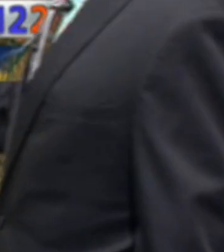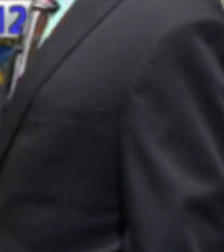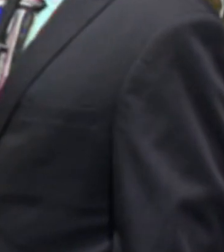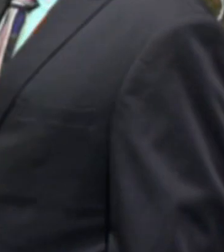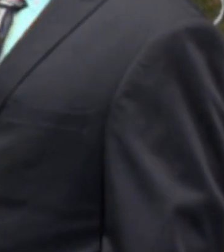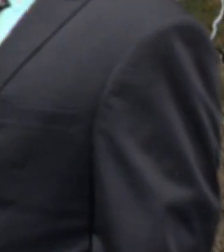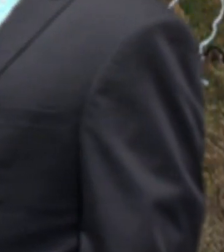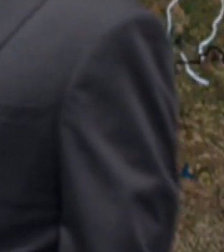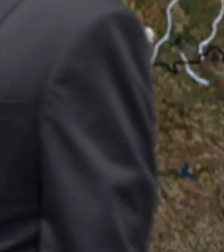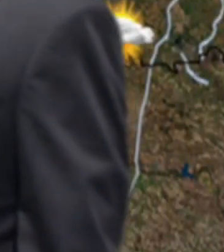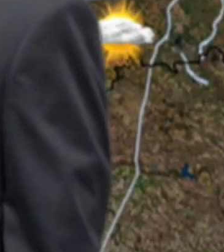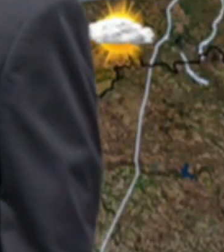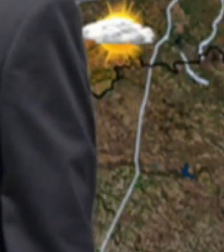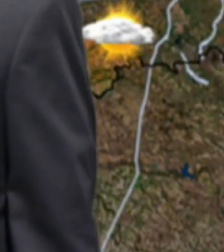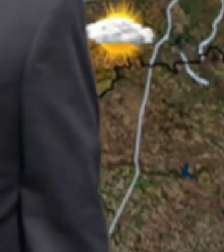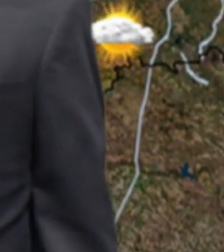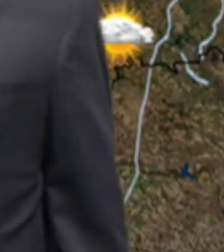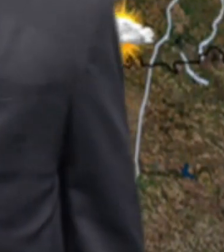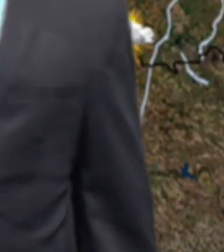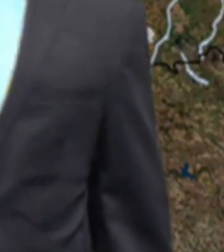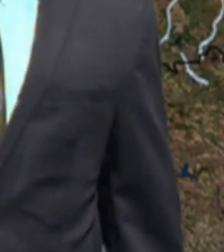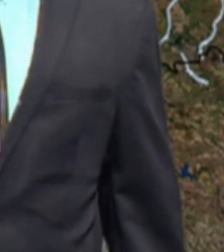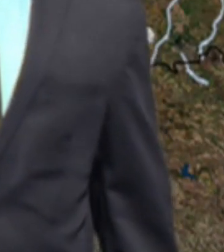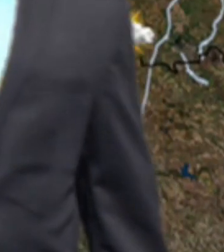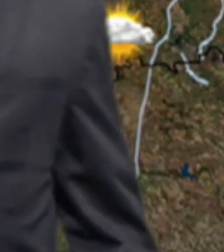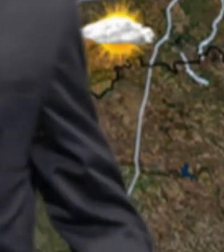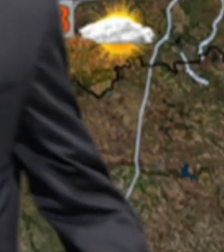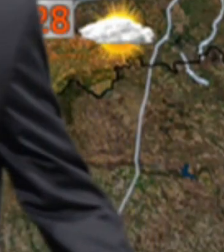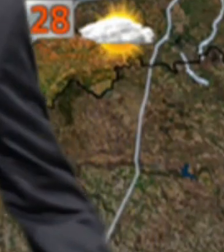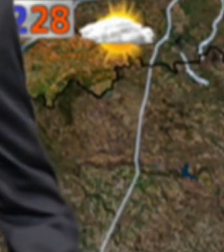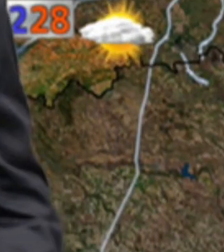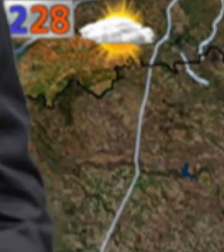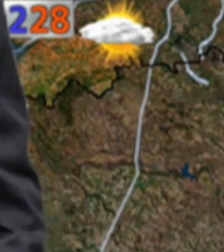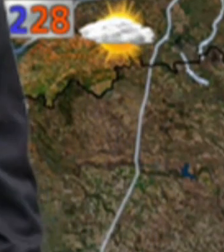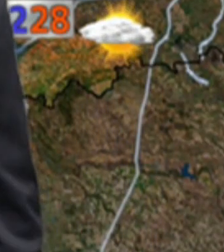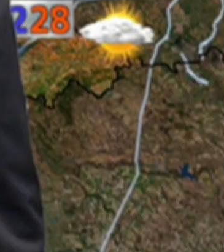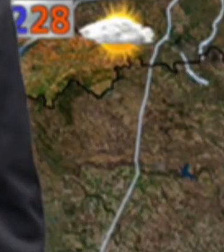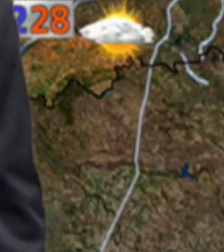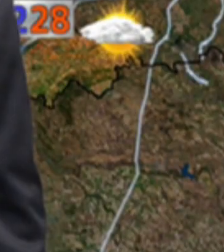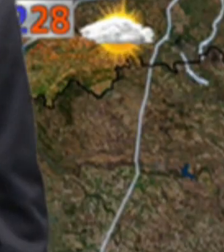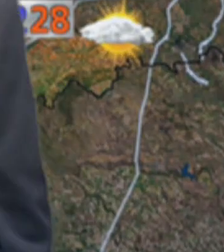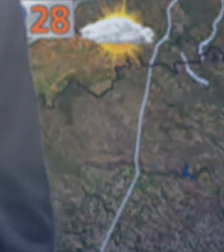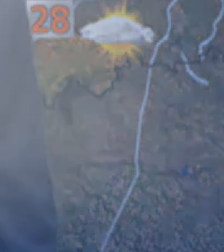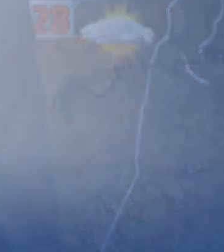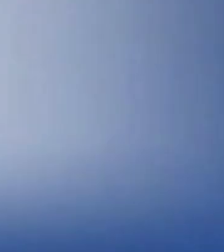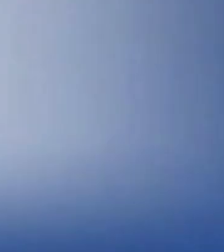Masompedi Swai ka Mahikeng le gona le tla fiša rata ke Masompedi Senyane Magašo go tšwa gona ke re mošate